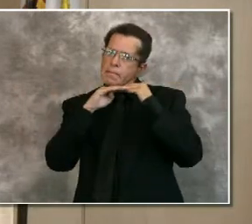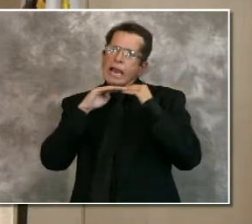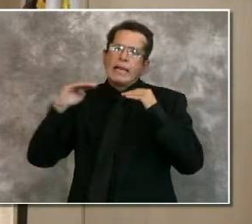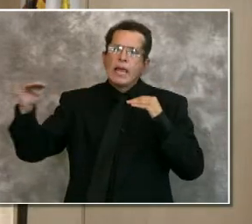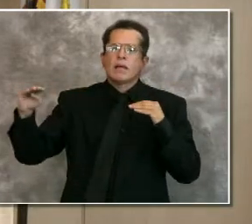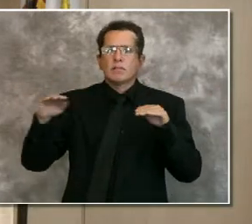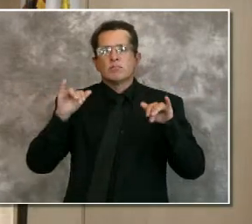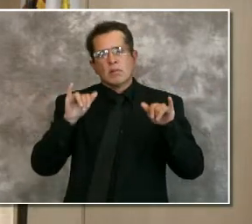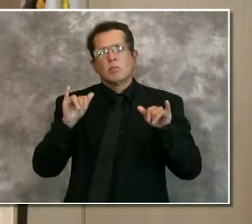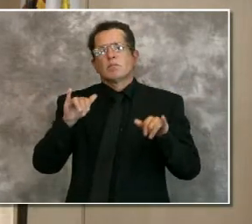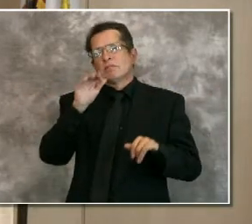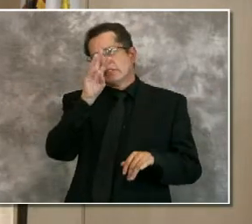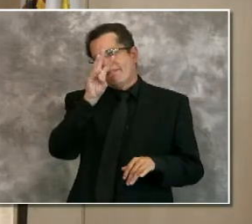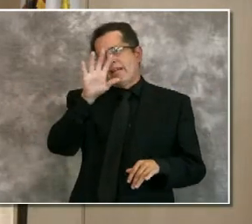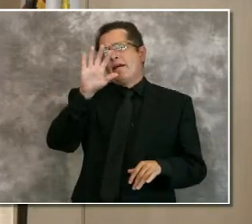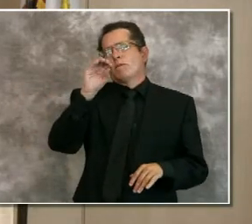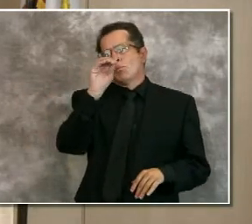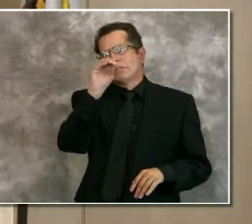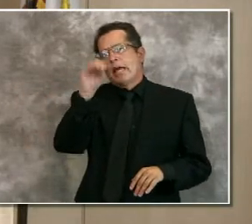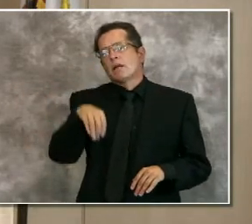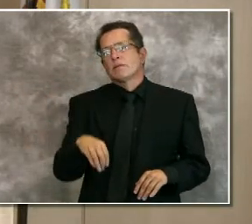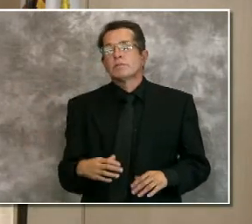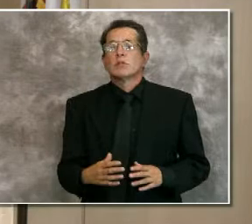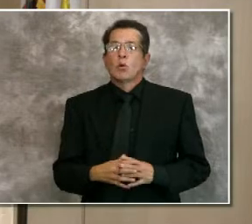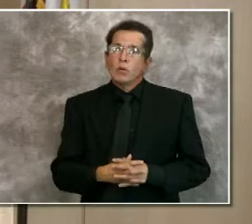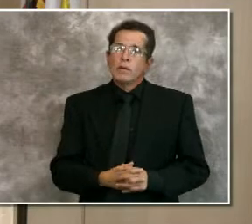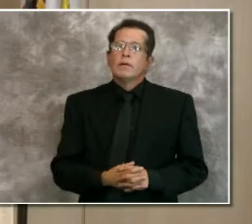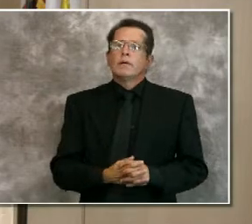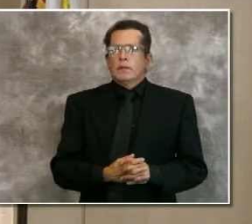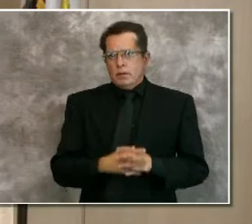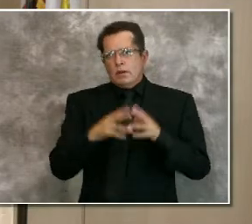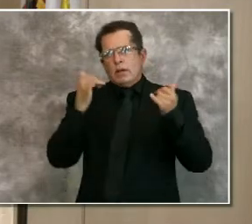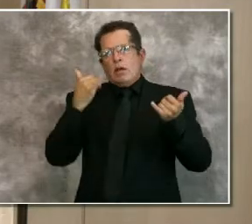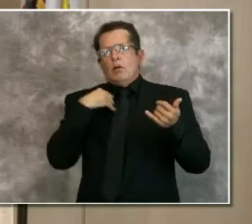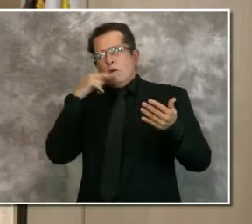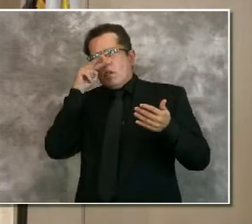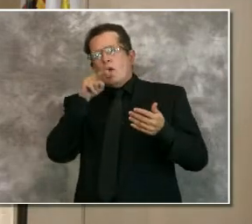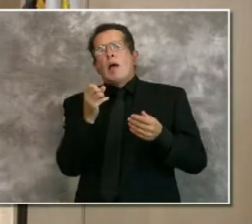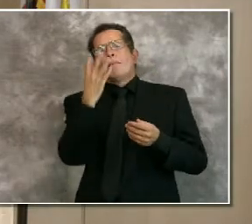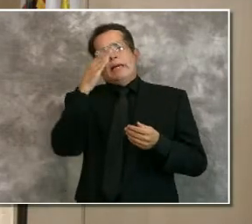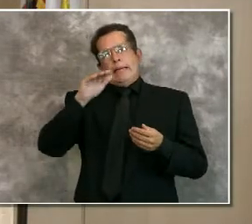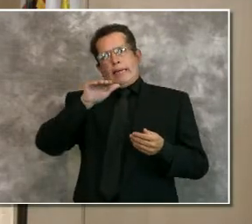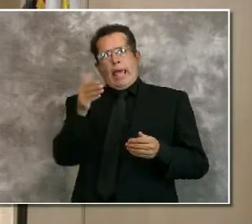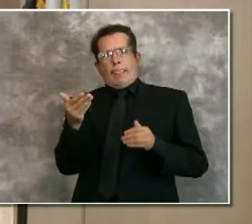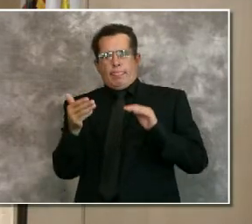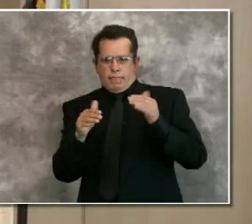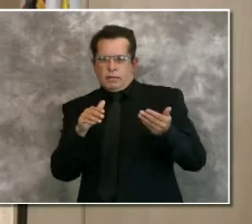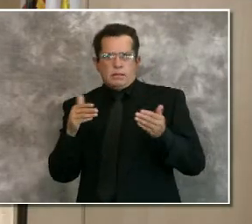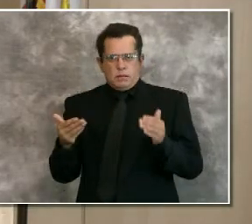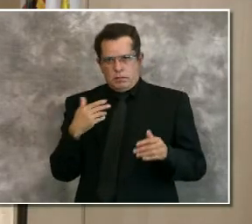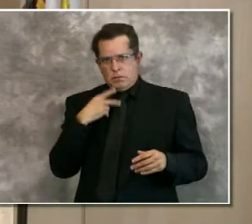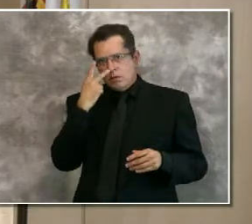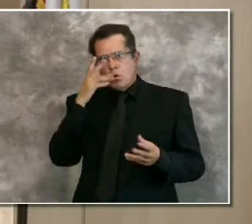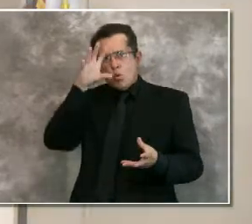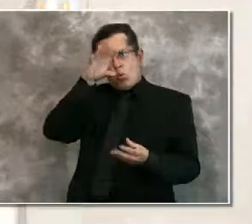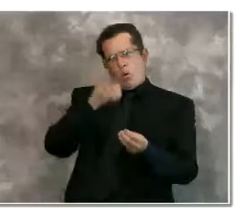at 65%. Now, let's turn to deaths. The total number